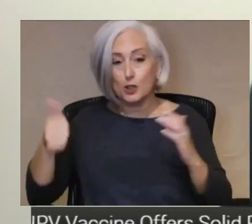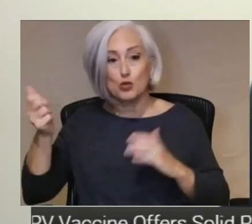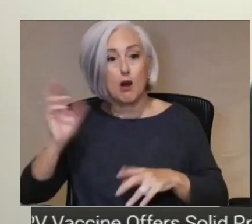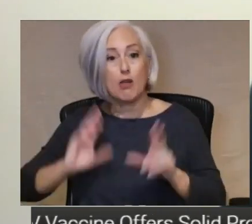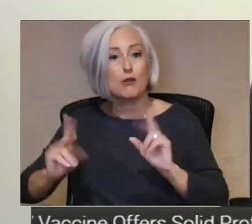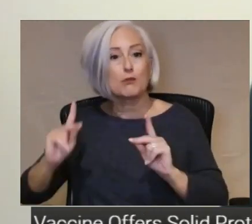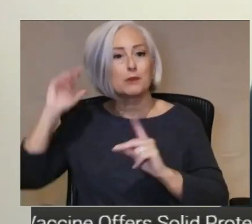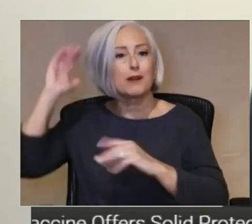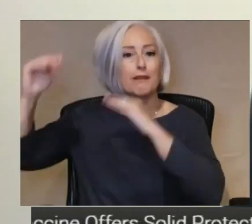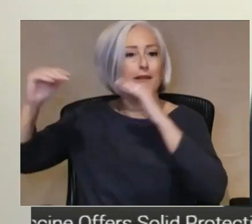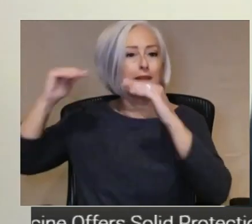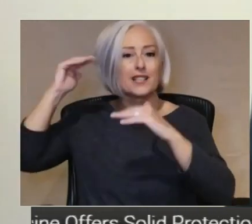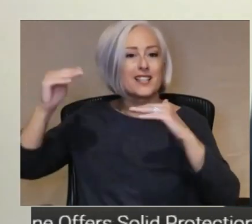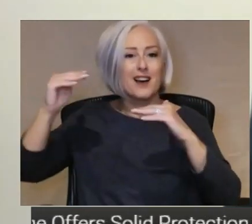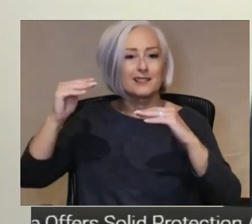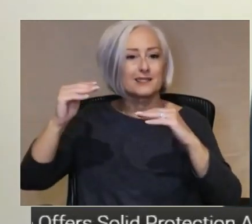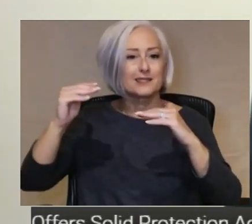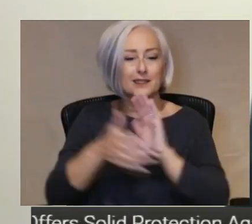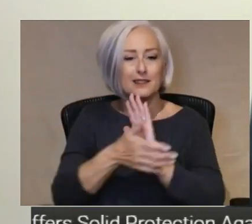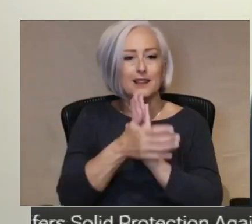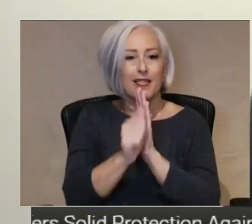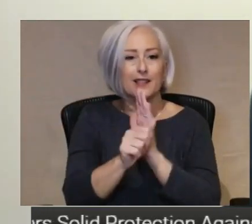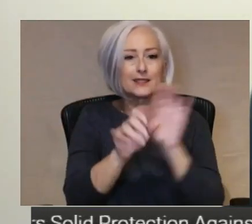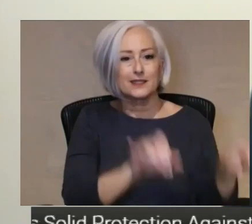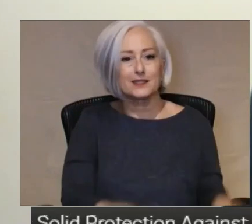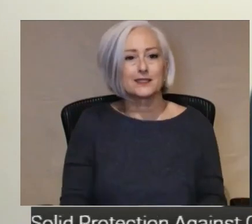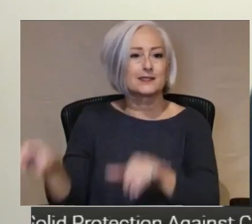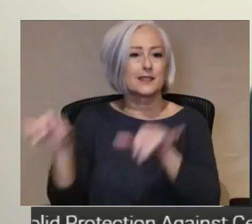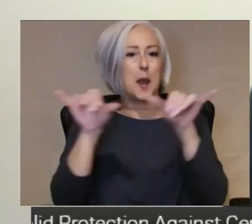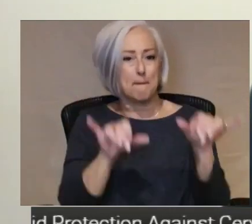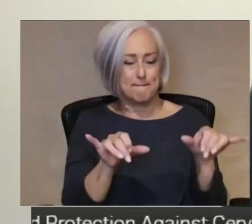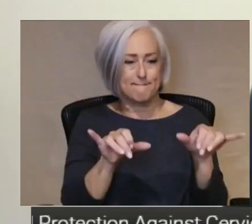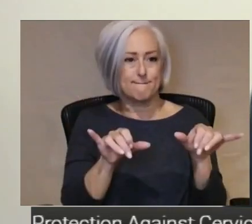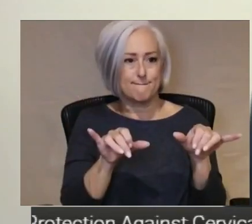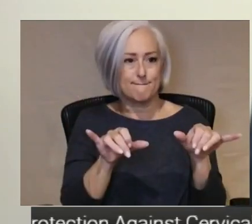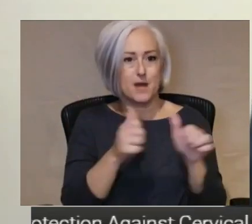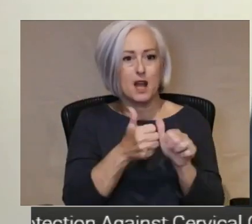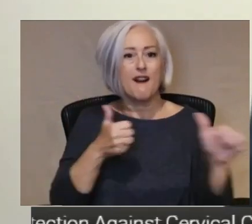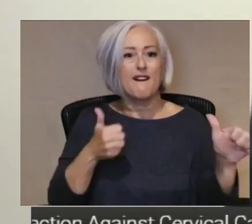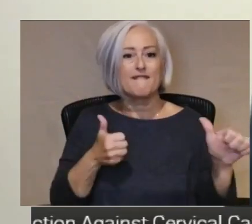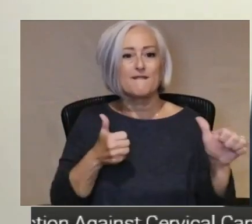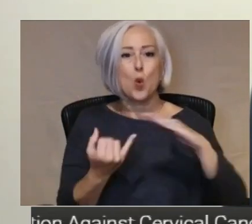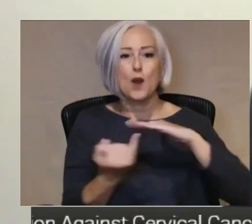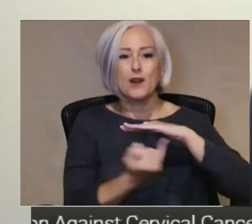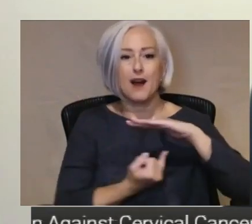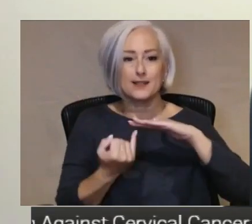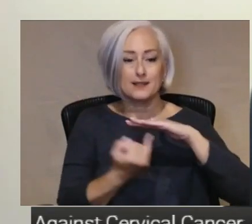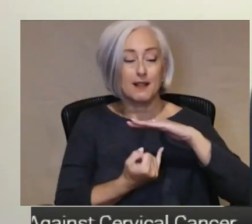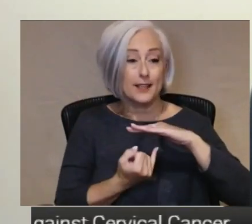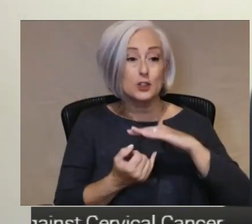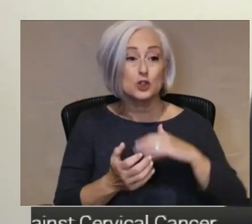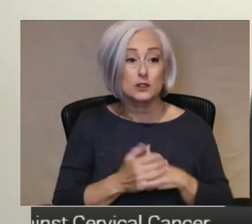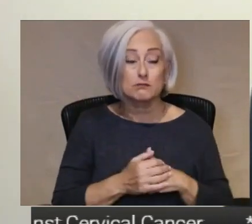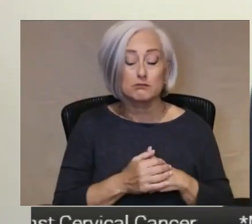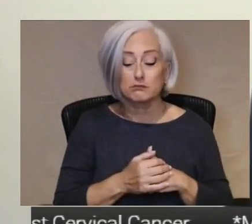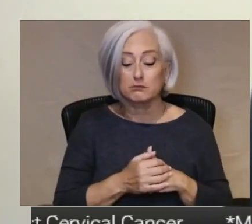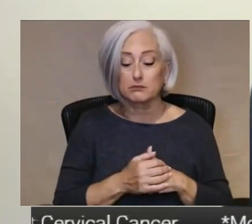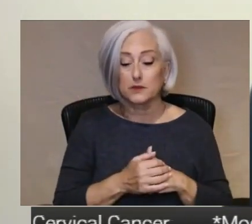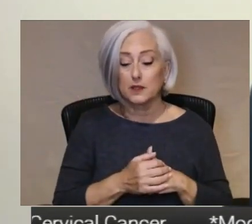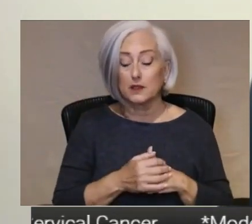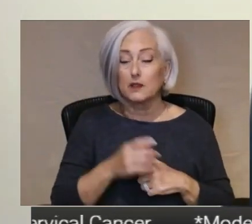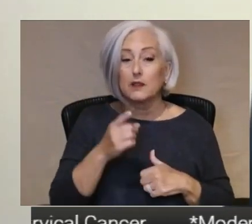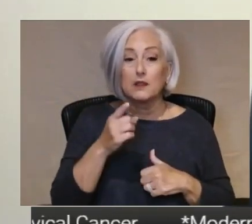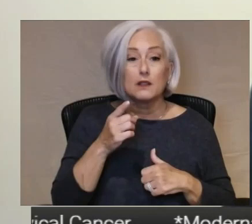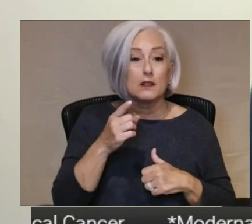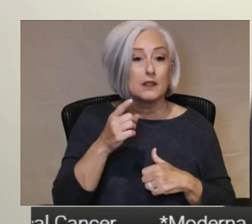world. It really comes back to a lot of the same things of avoid isolation, even if you're not away